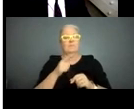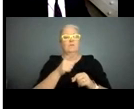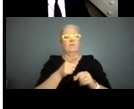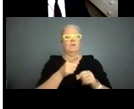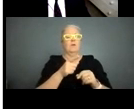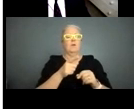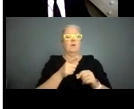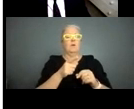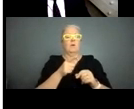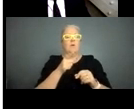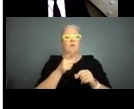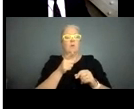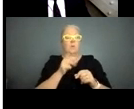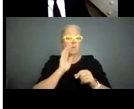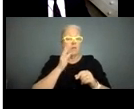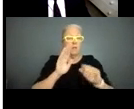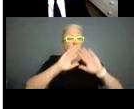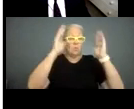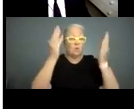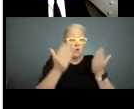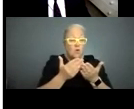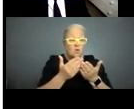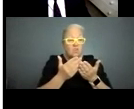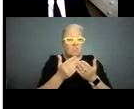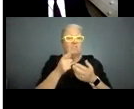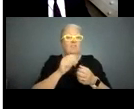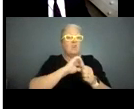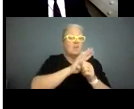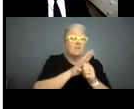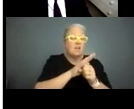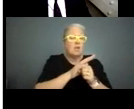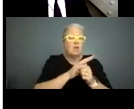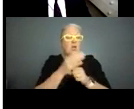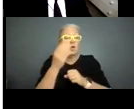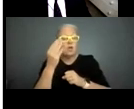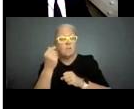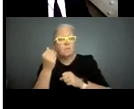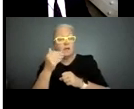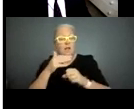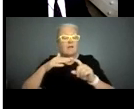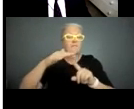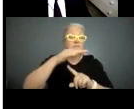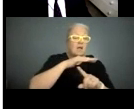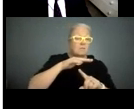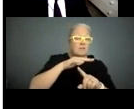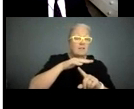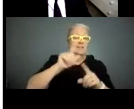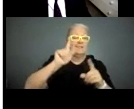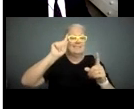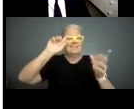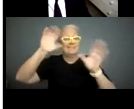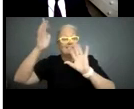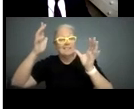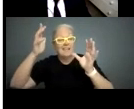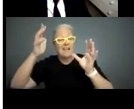the poor and the marginalized? So which way for the world? And I think inclusion, perhaps more than any